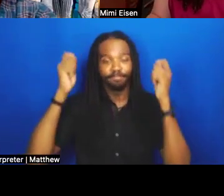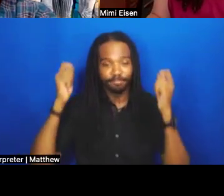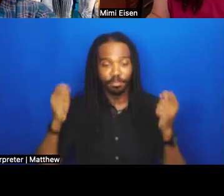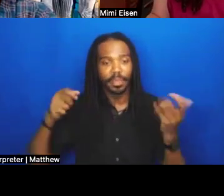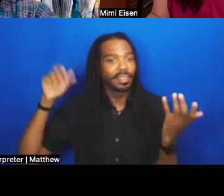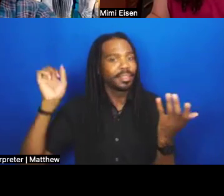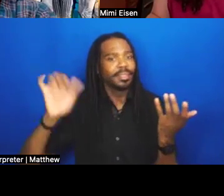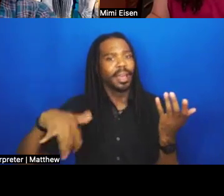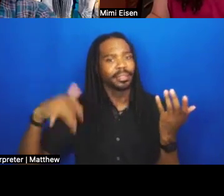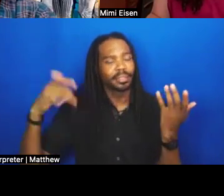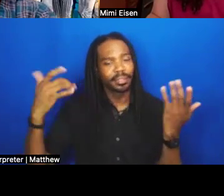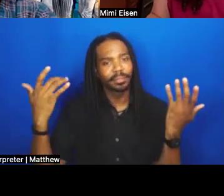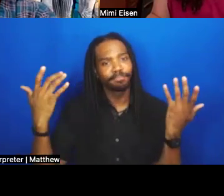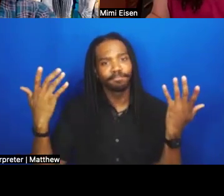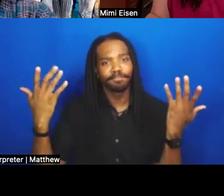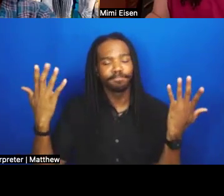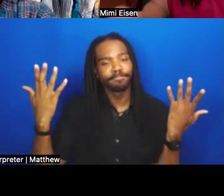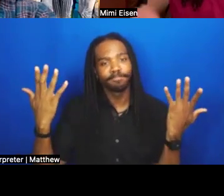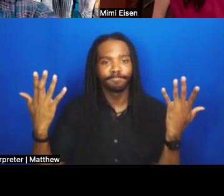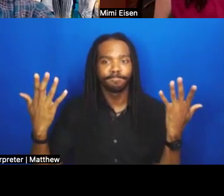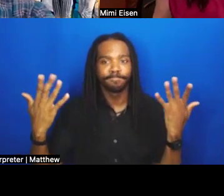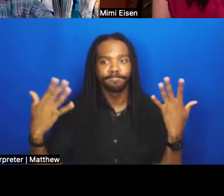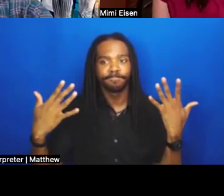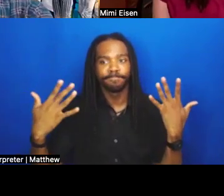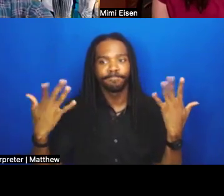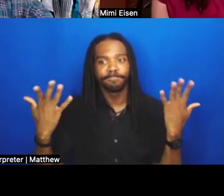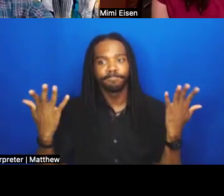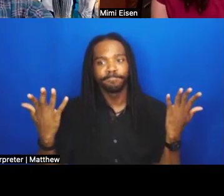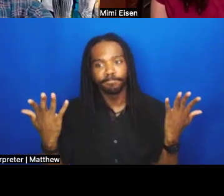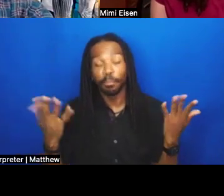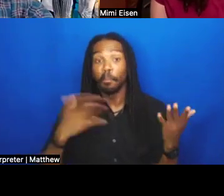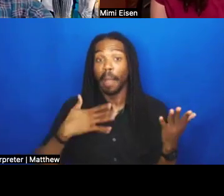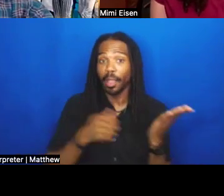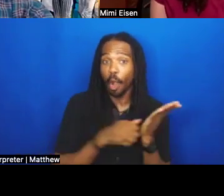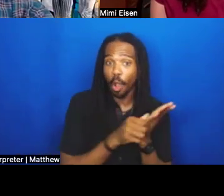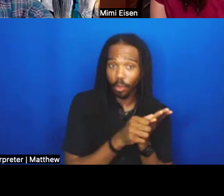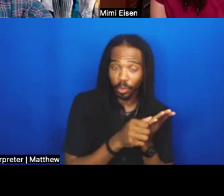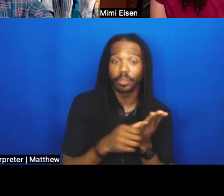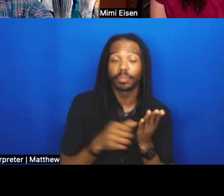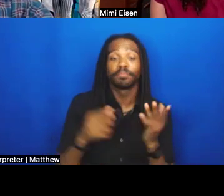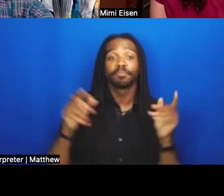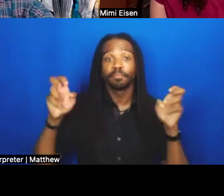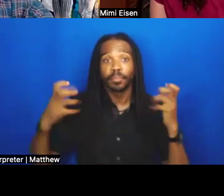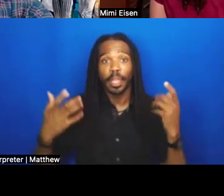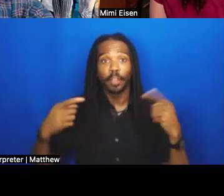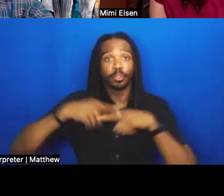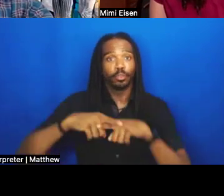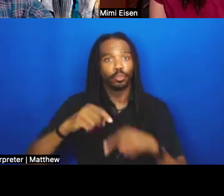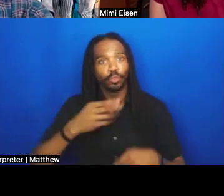that is about, the intersection between, the article I wrote is about the intersection between Jewishness, race, class in this